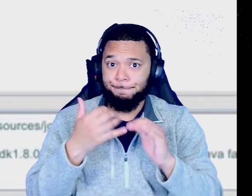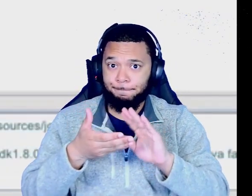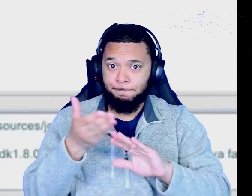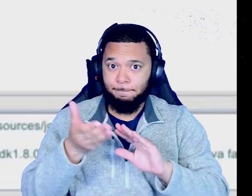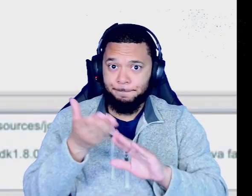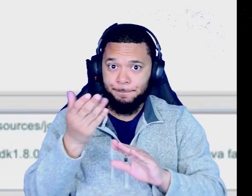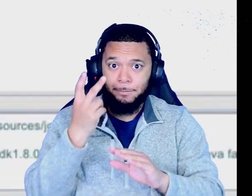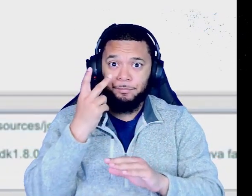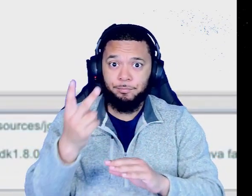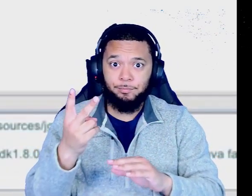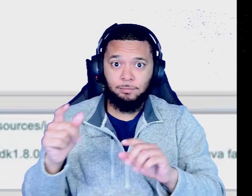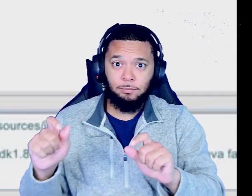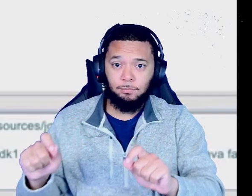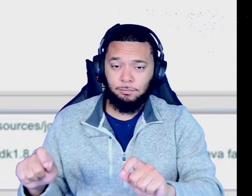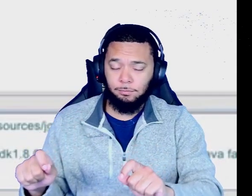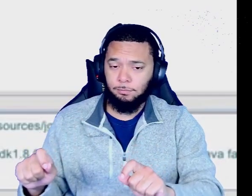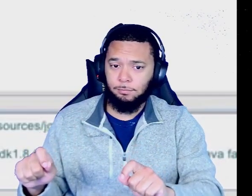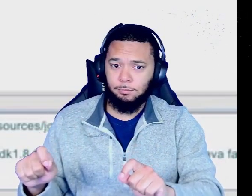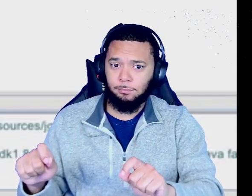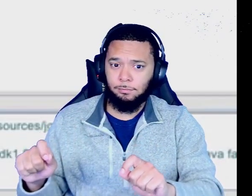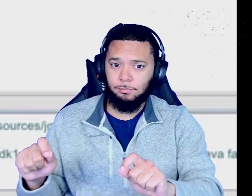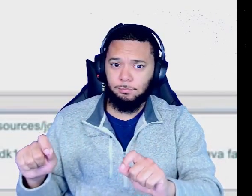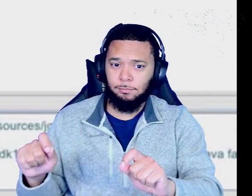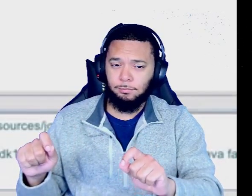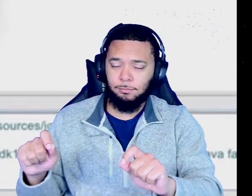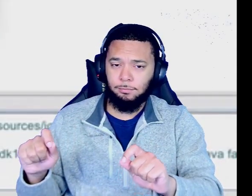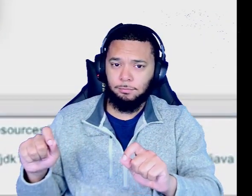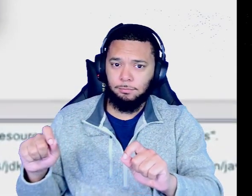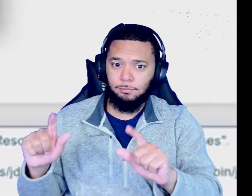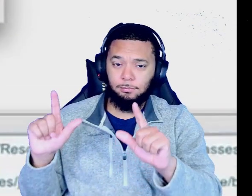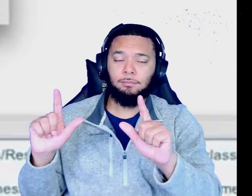notice how my input dialog box changes.